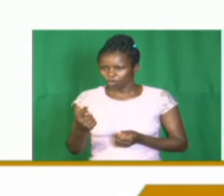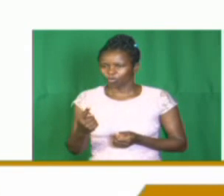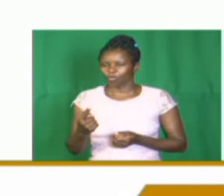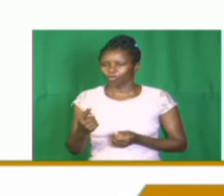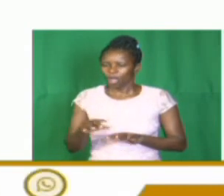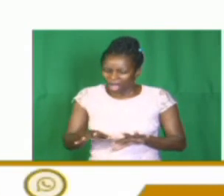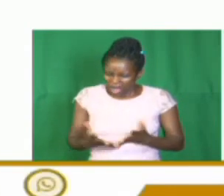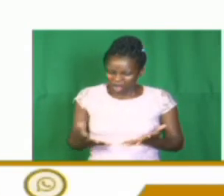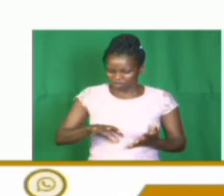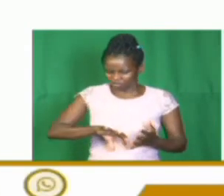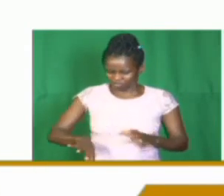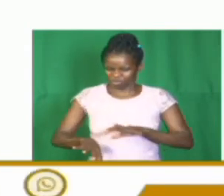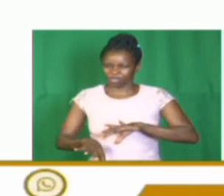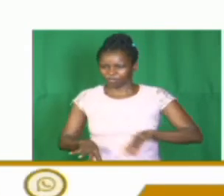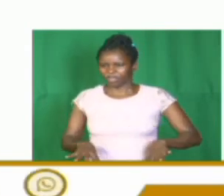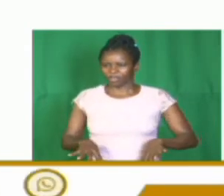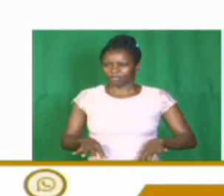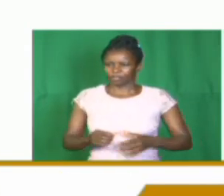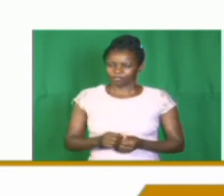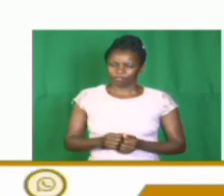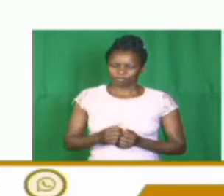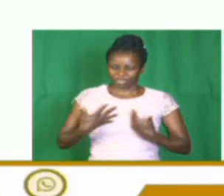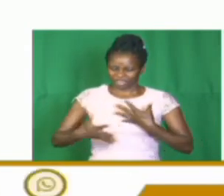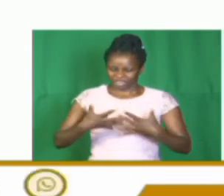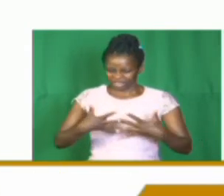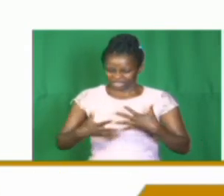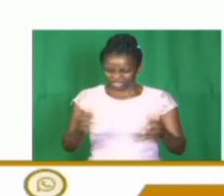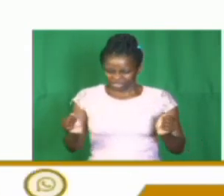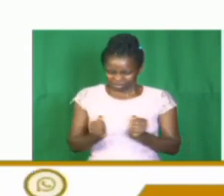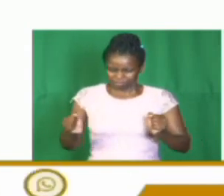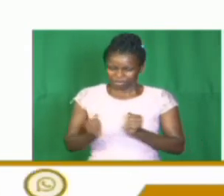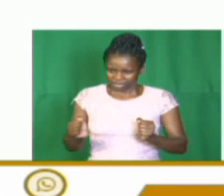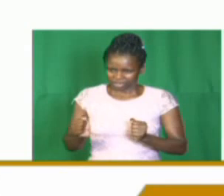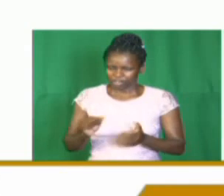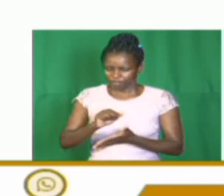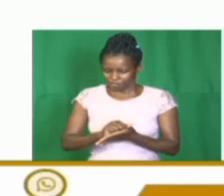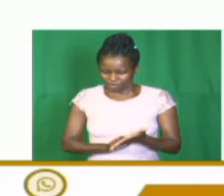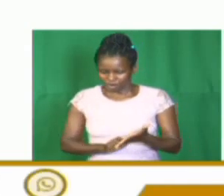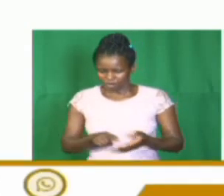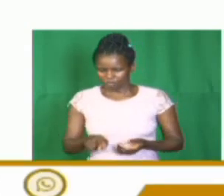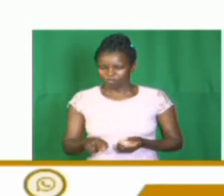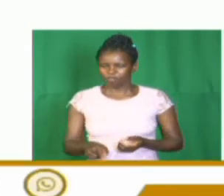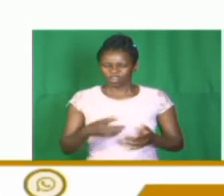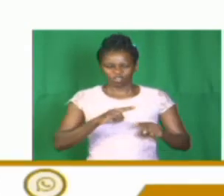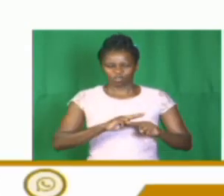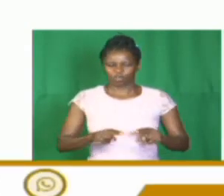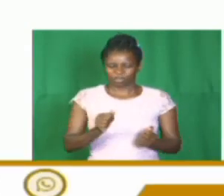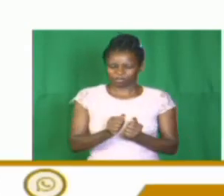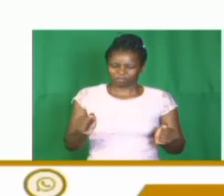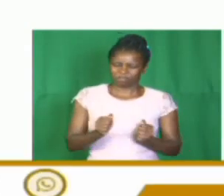demonstrating how we separate the magnetic substances from non-magnetic